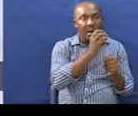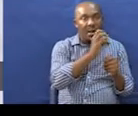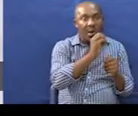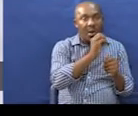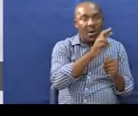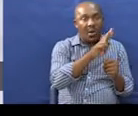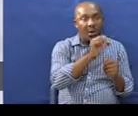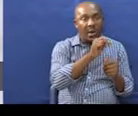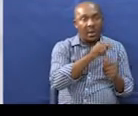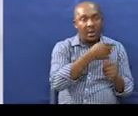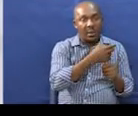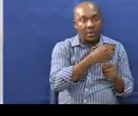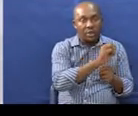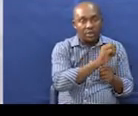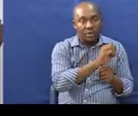Finally orange.